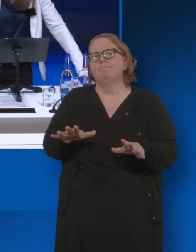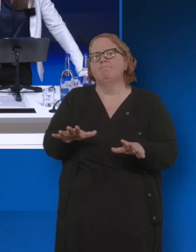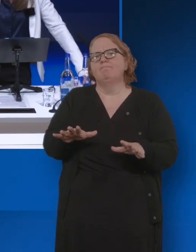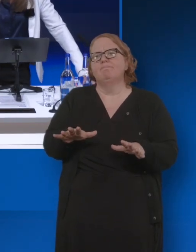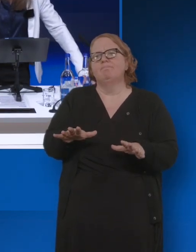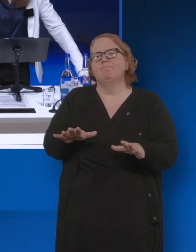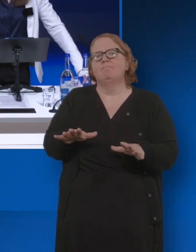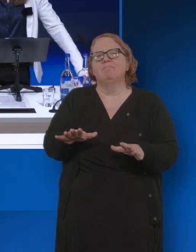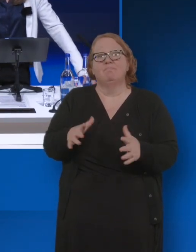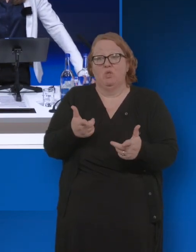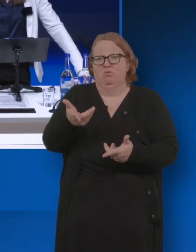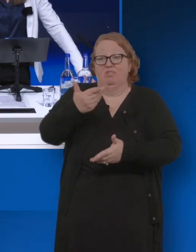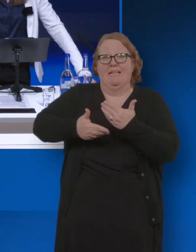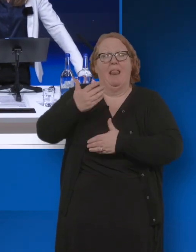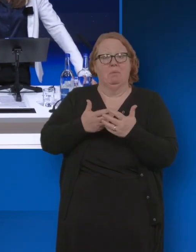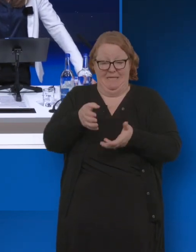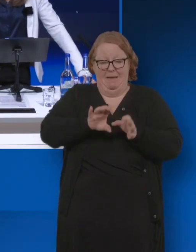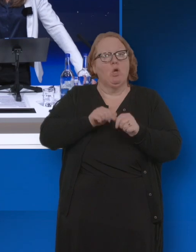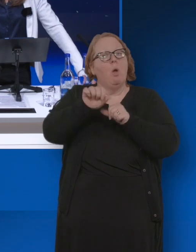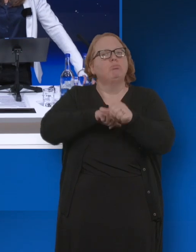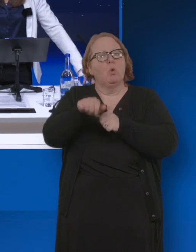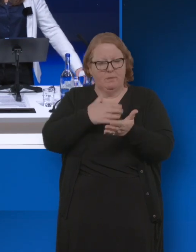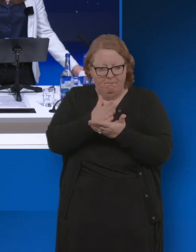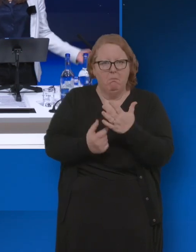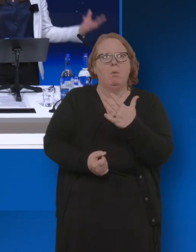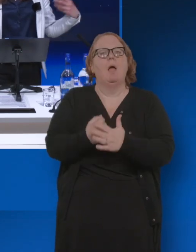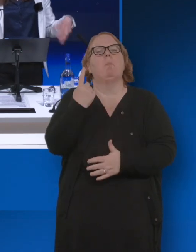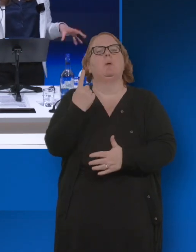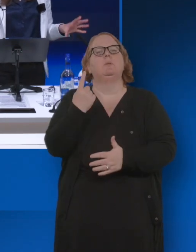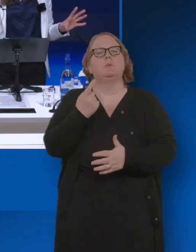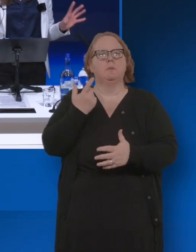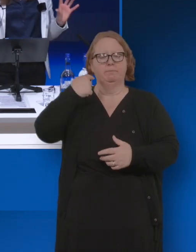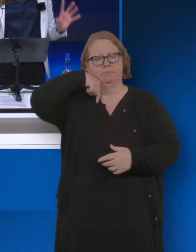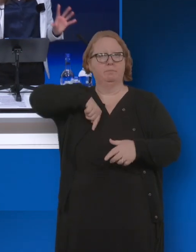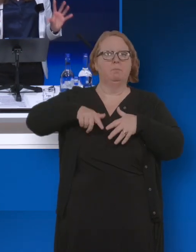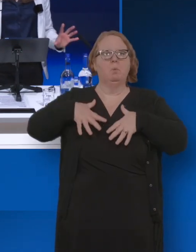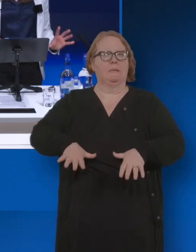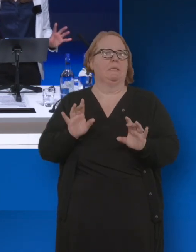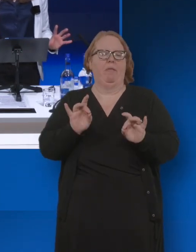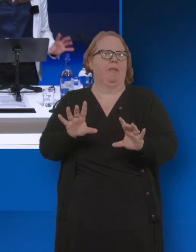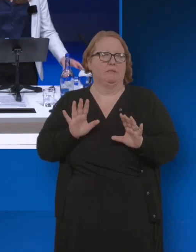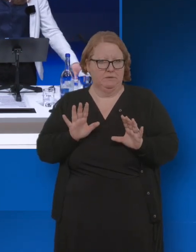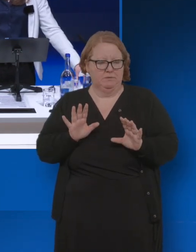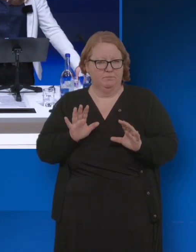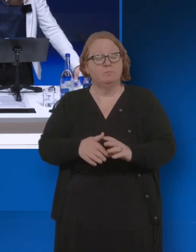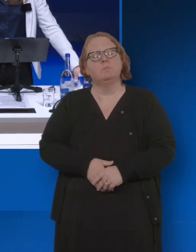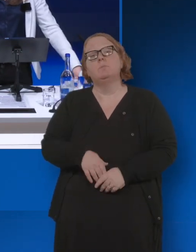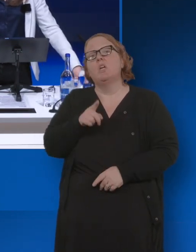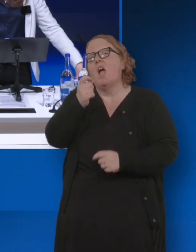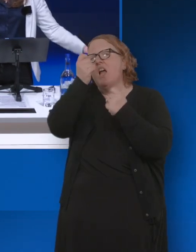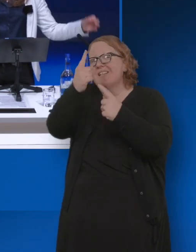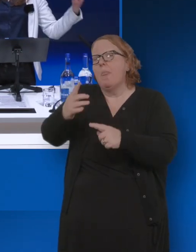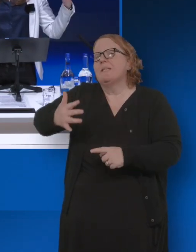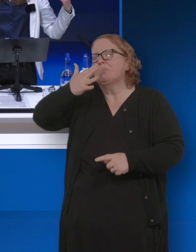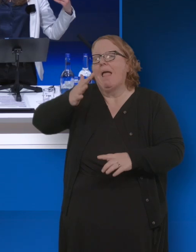taste of coffee either. It's merely telling you the chemical process is taking place in your body. If